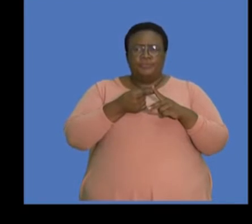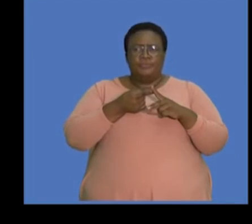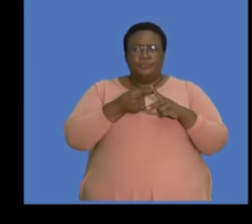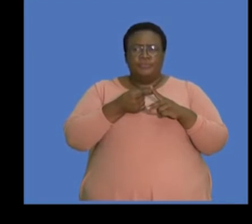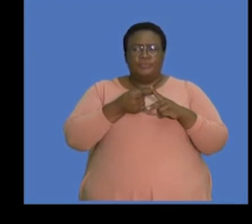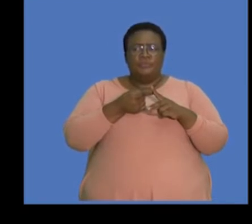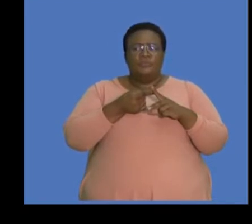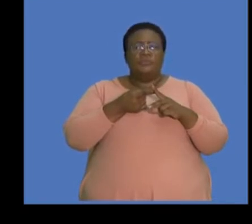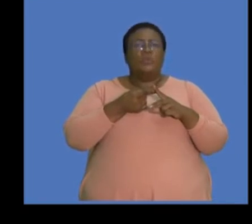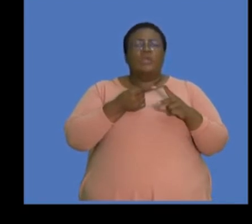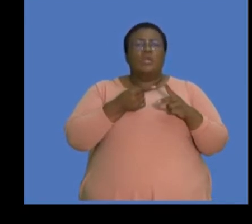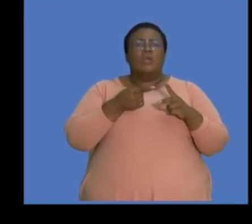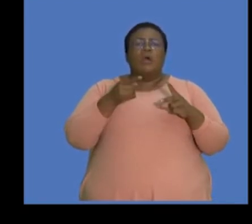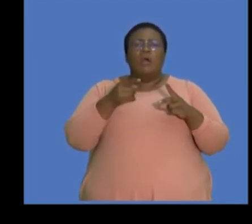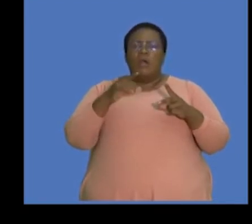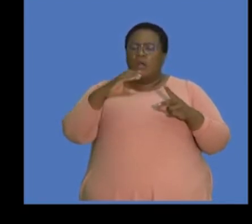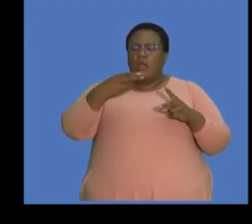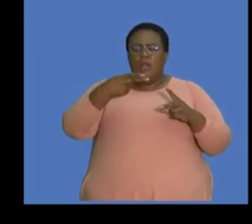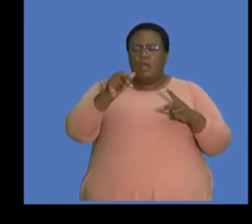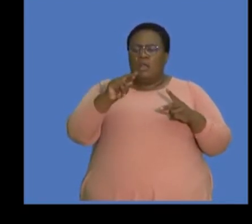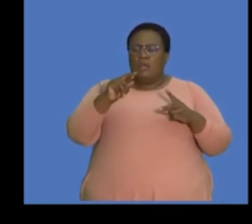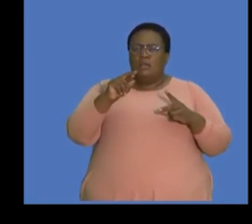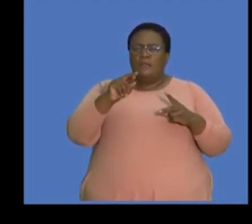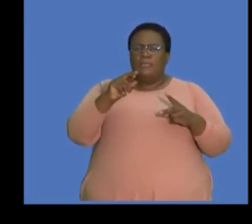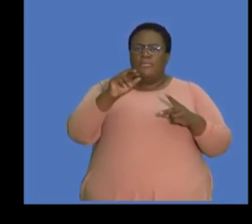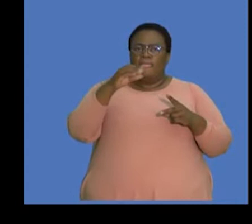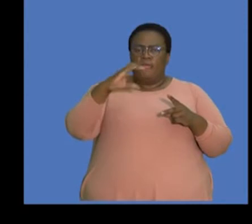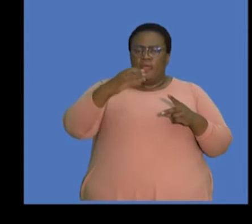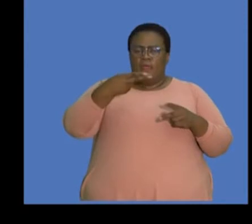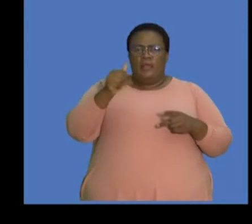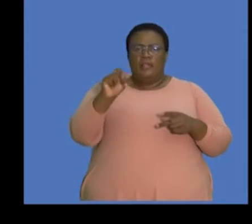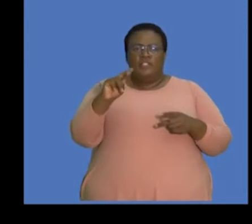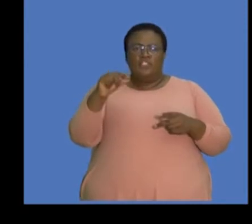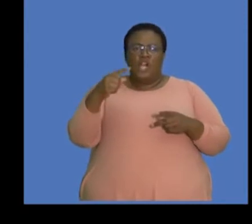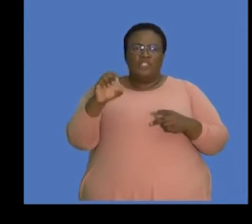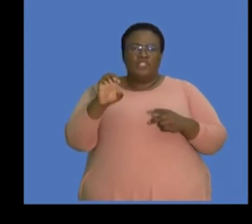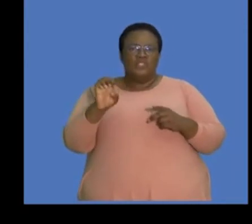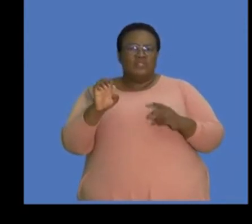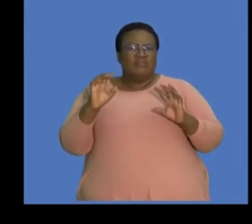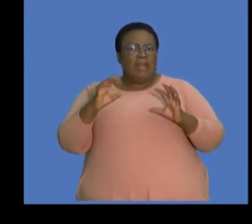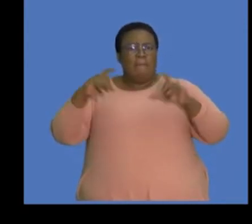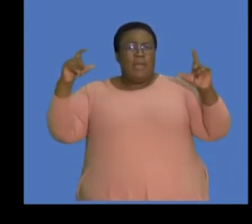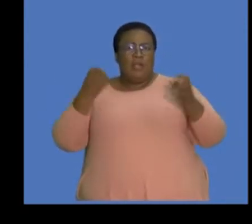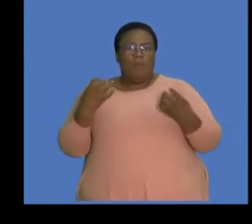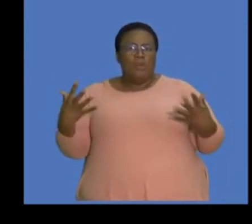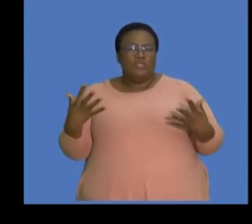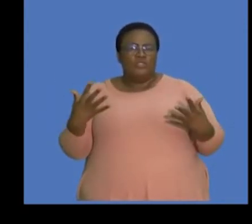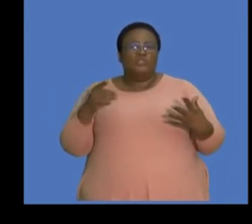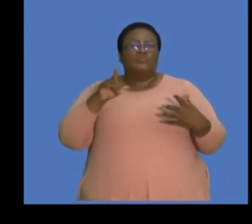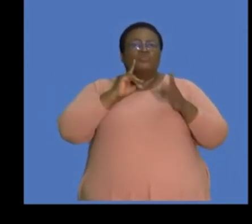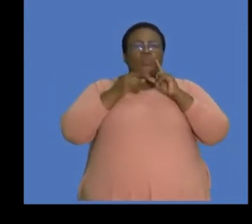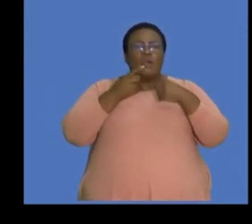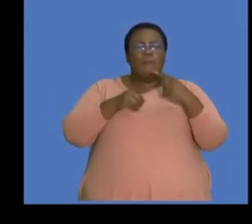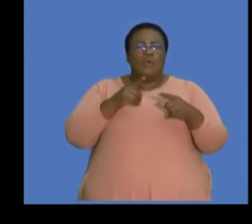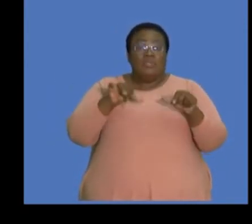the magnitude of charge. So we are worried about how big a charge is. So when we talk about magnitude, we actually talking